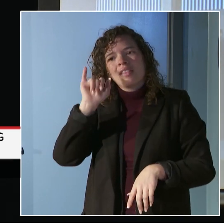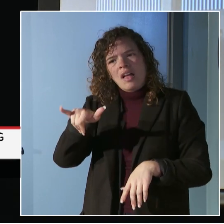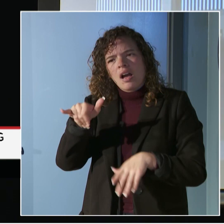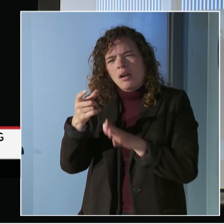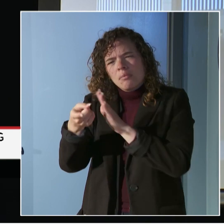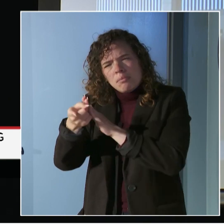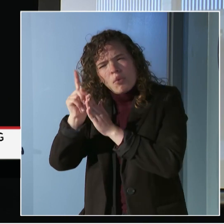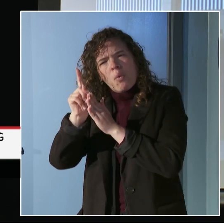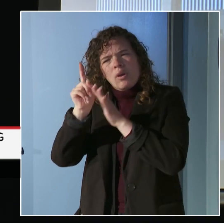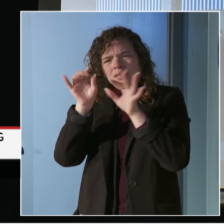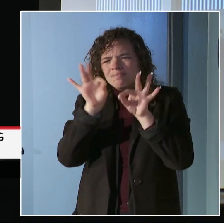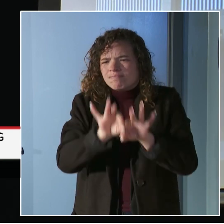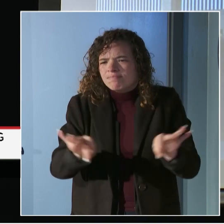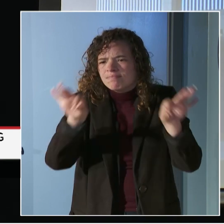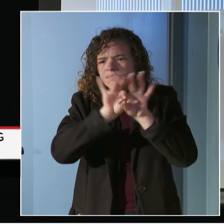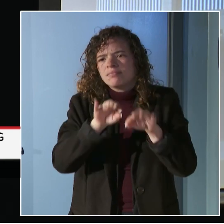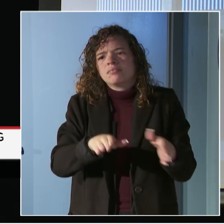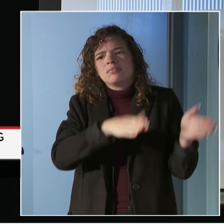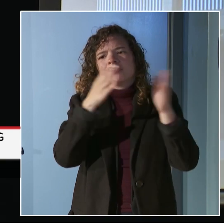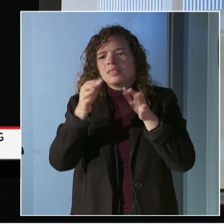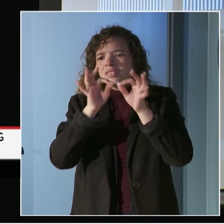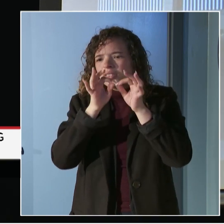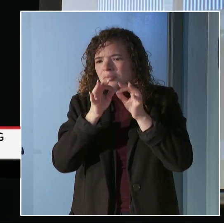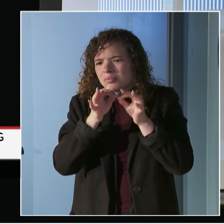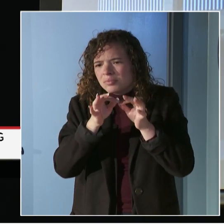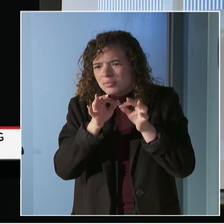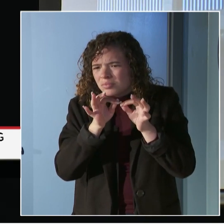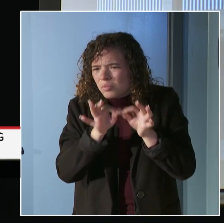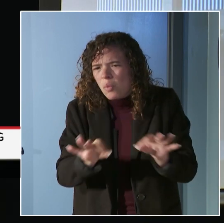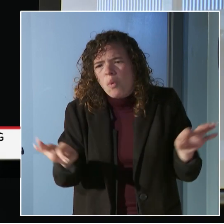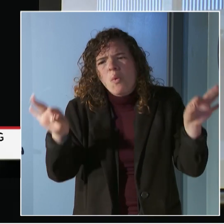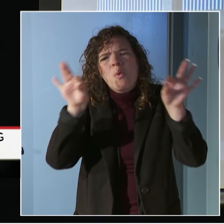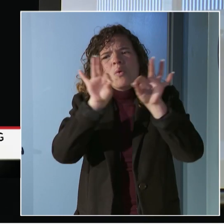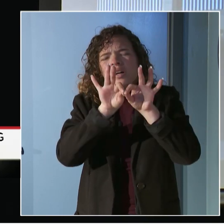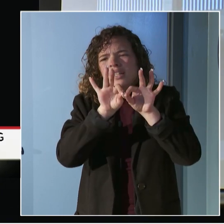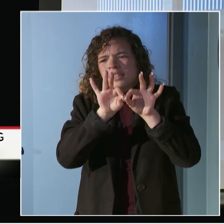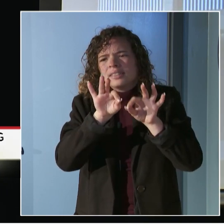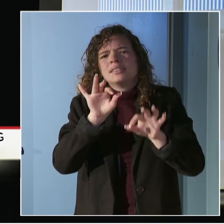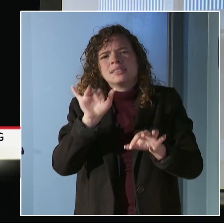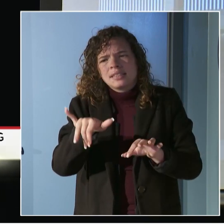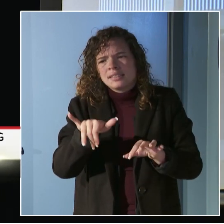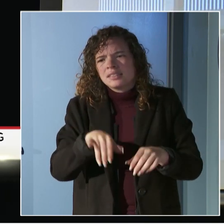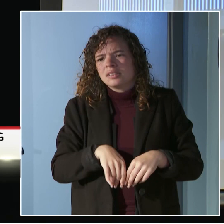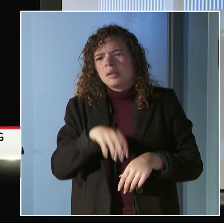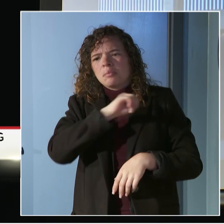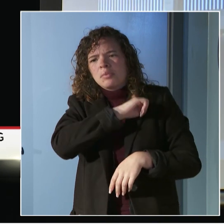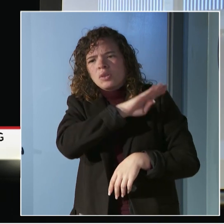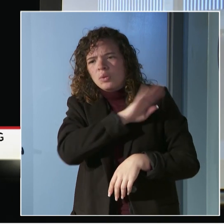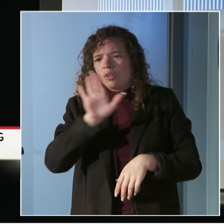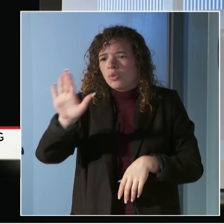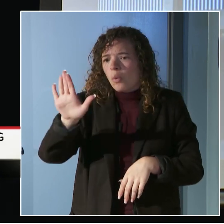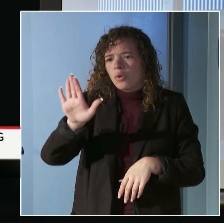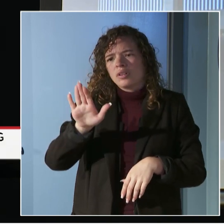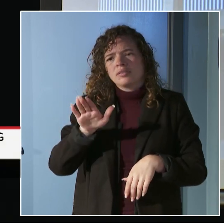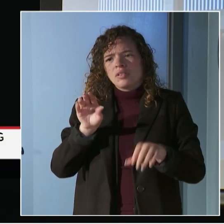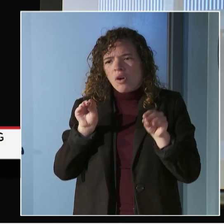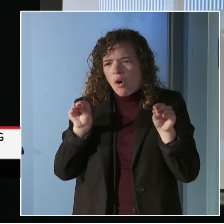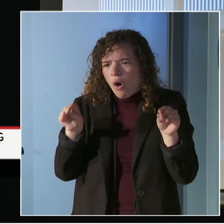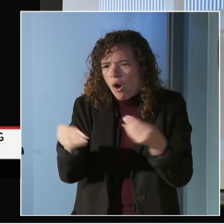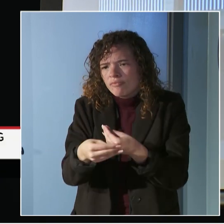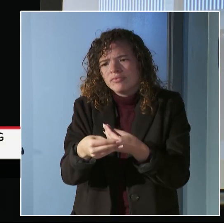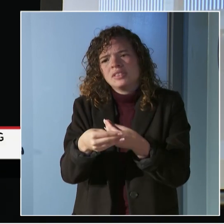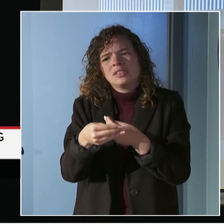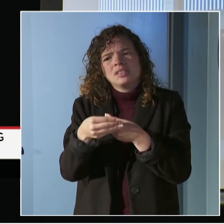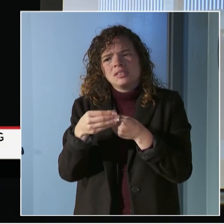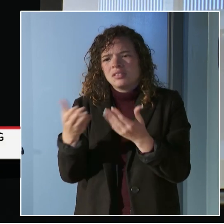especially important, and Mayor, your cabinet rallied, and our project team rallied. You have to get a